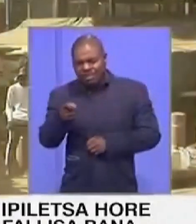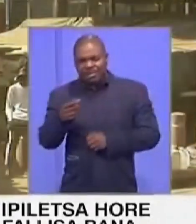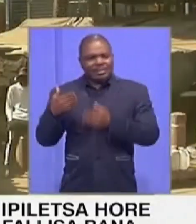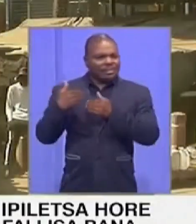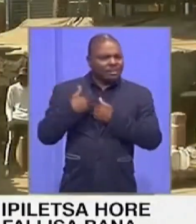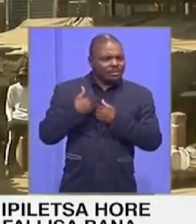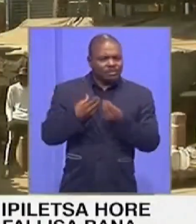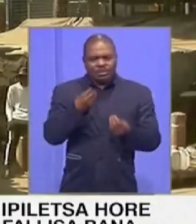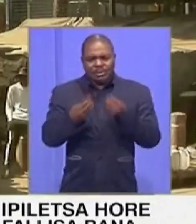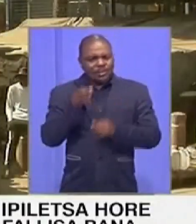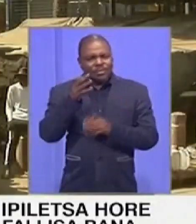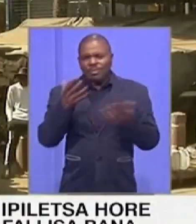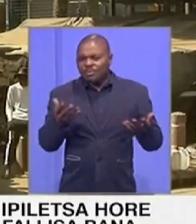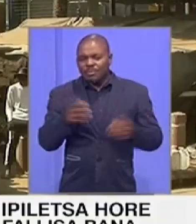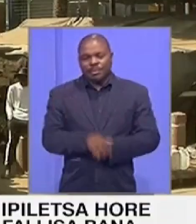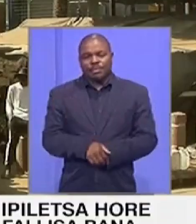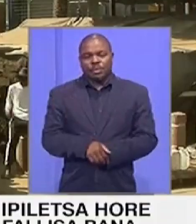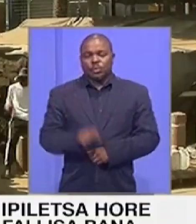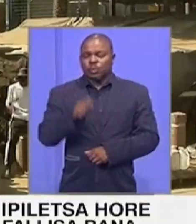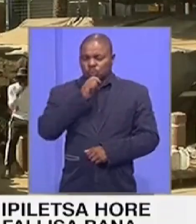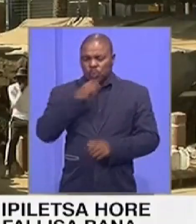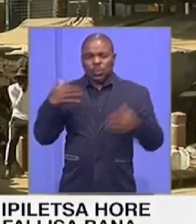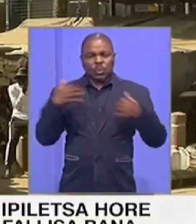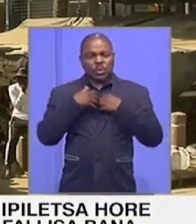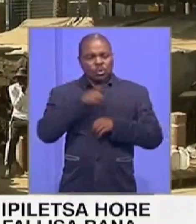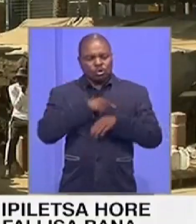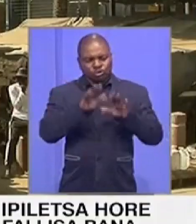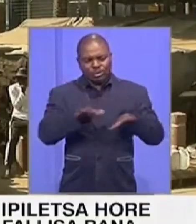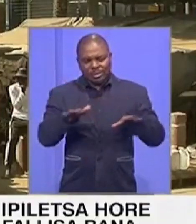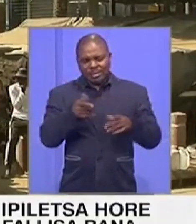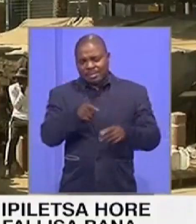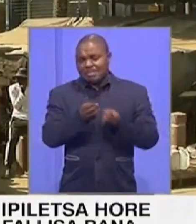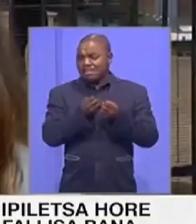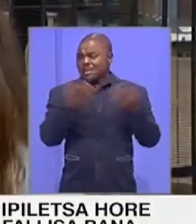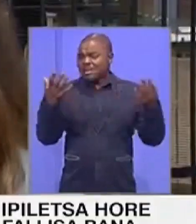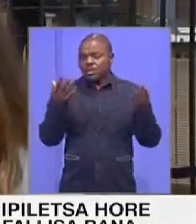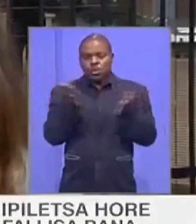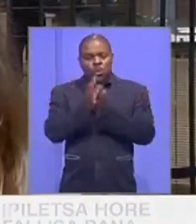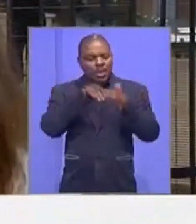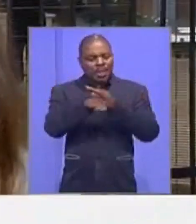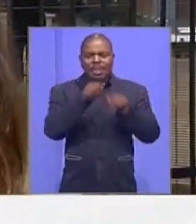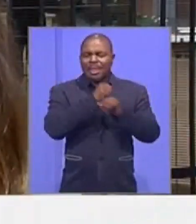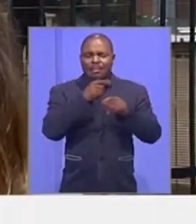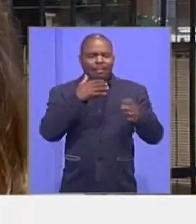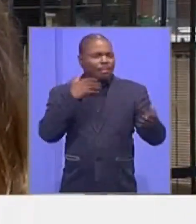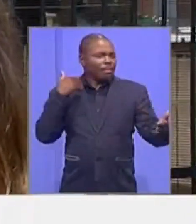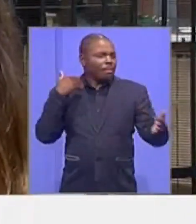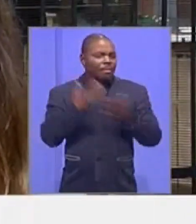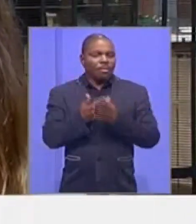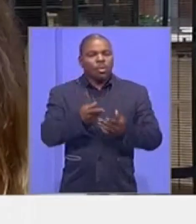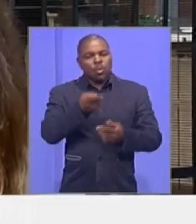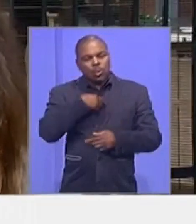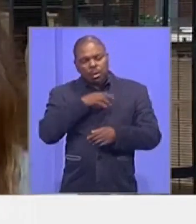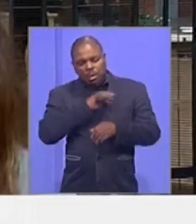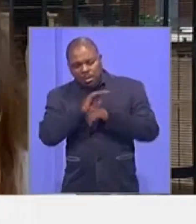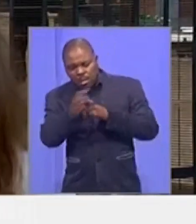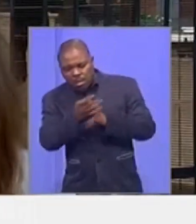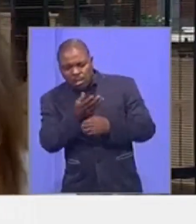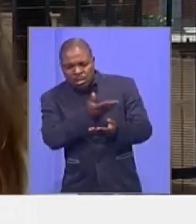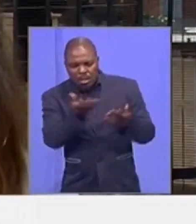bana. It's deeply, deeply worrying that so many children have been out of school for so long, and that's why we have been counselling the refugees to take